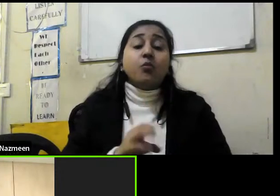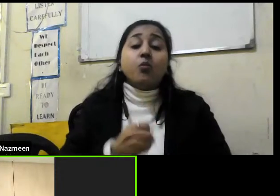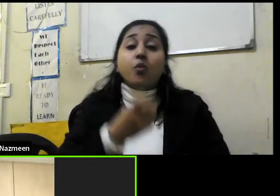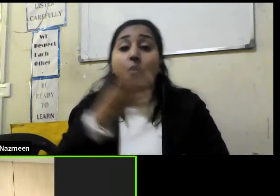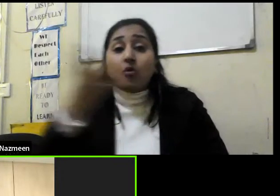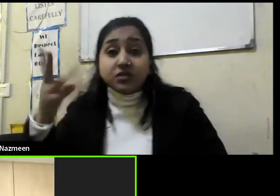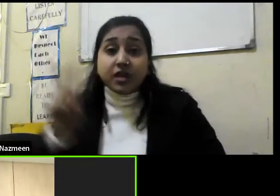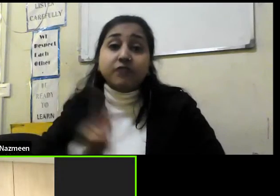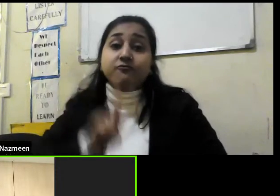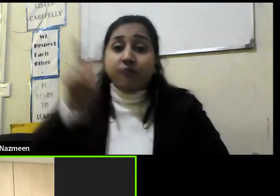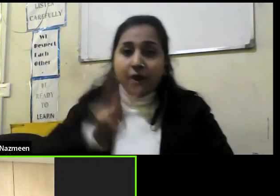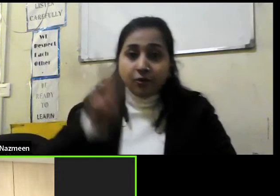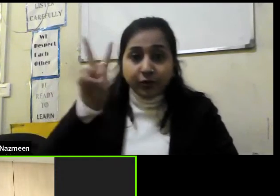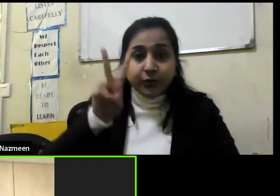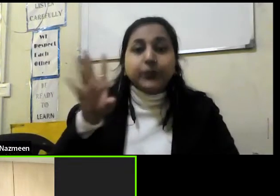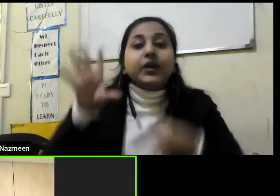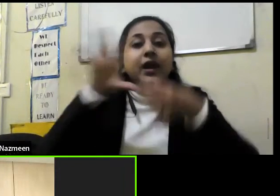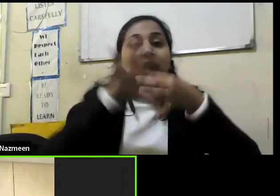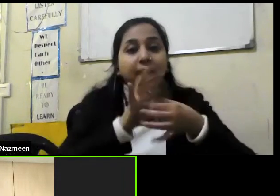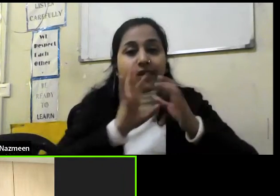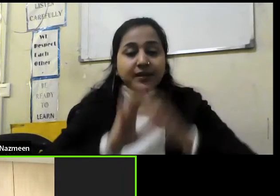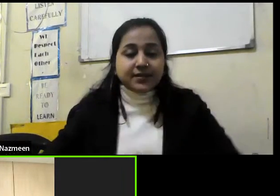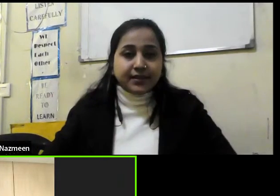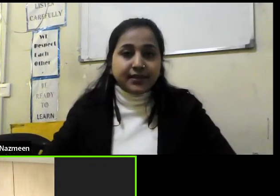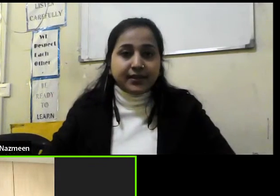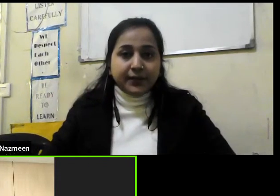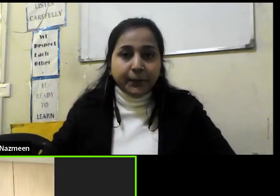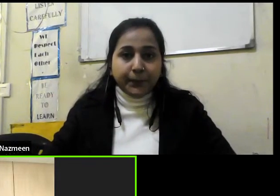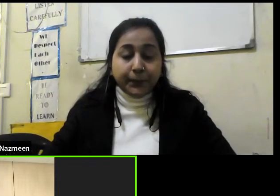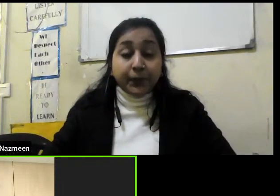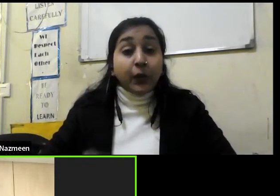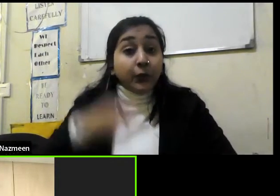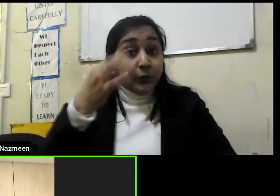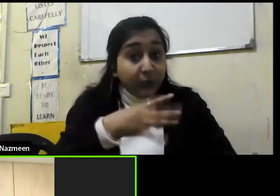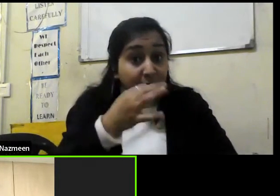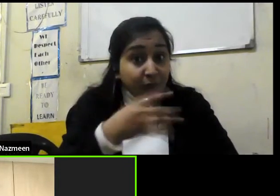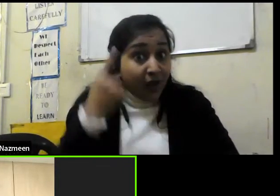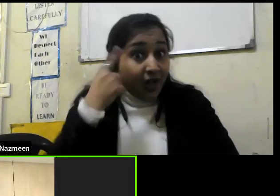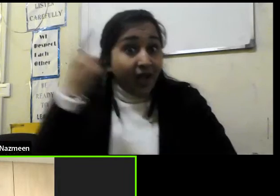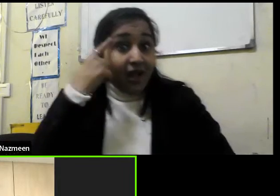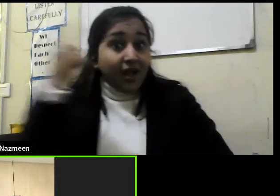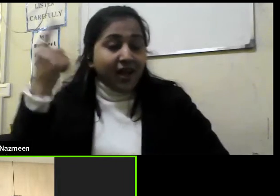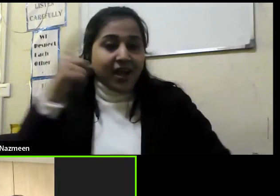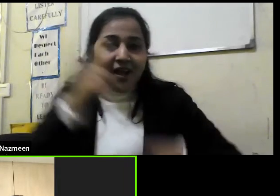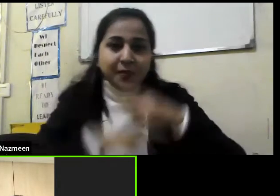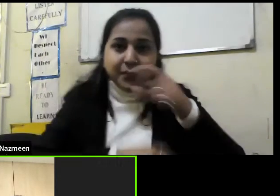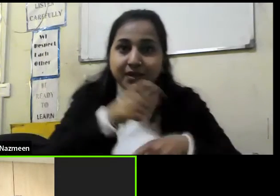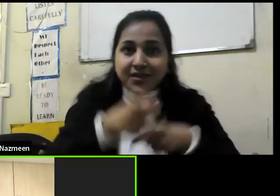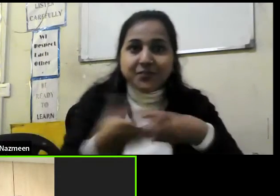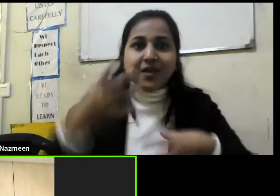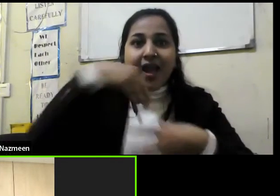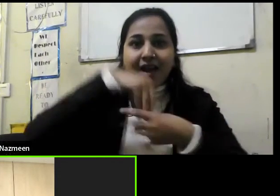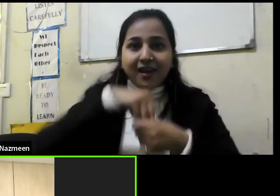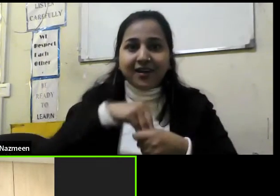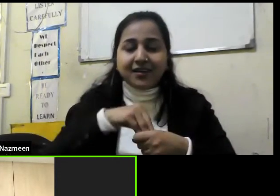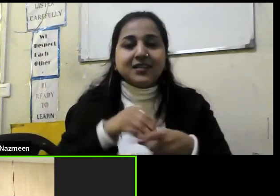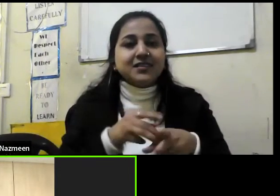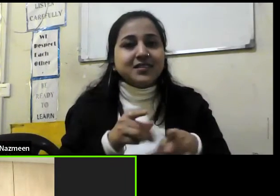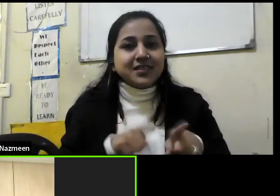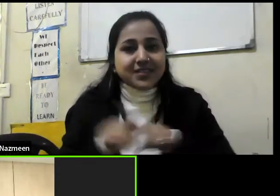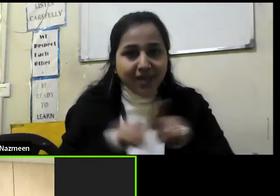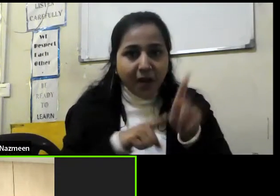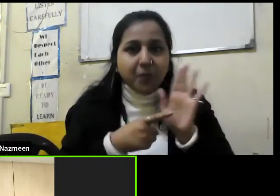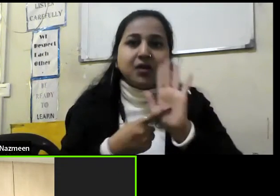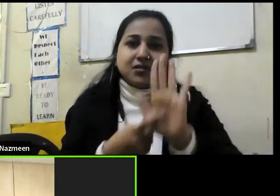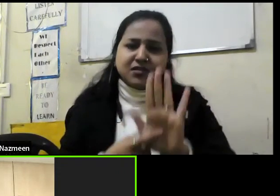learning, lot of new innovations in the company. And we have seen those examples in last